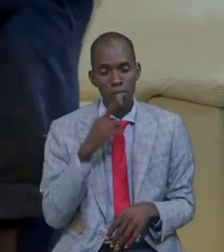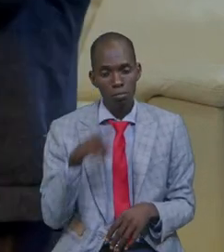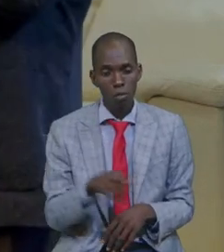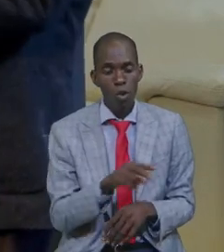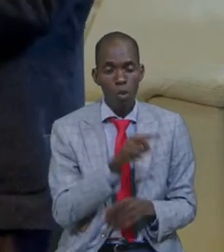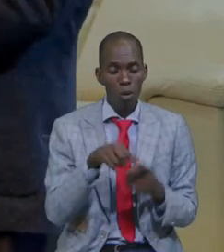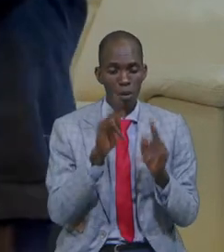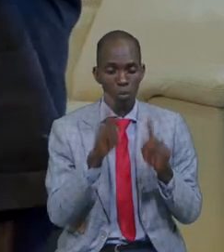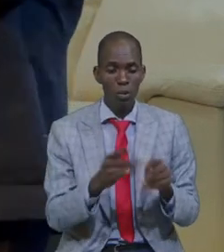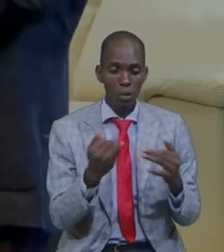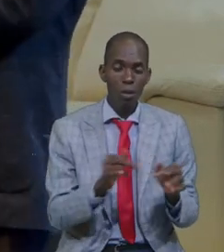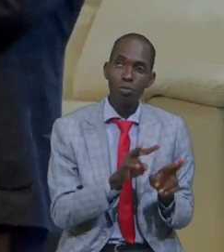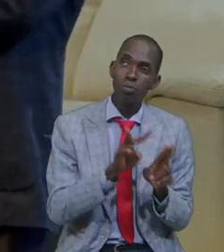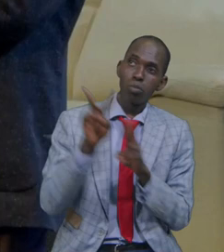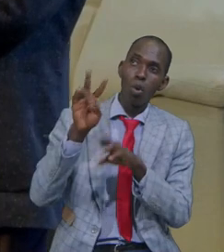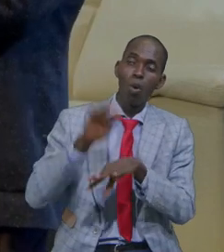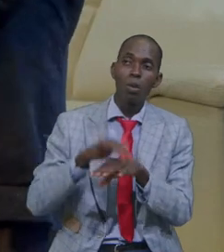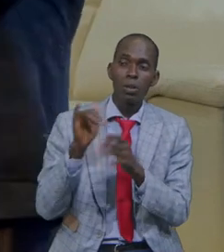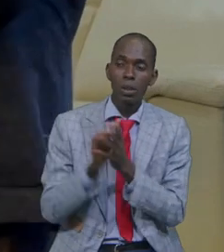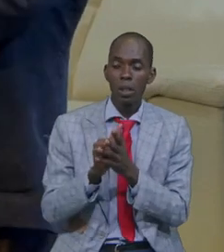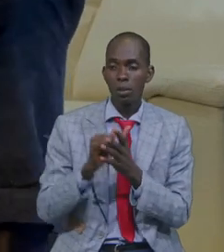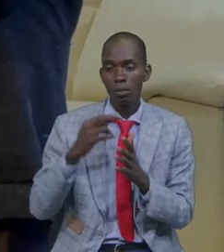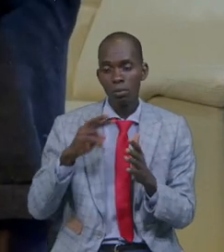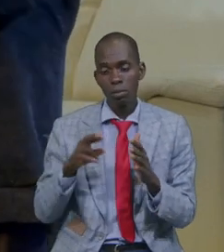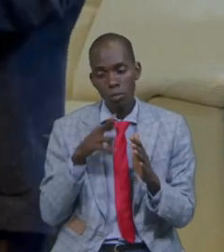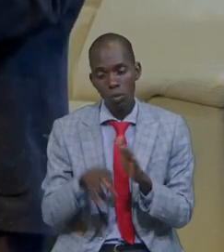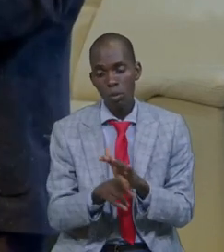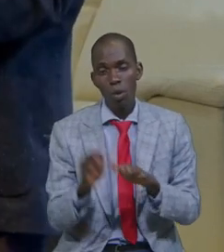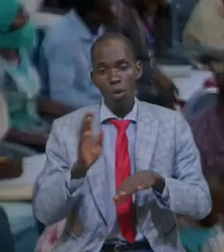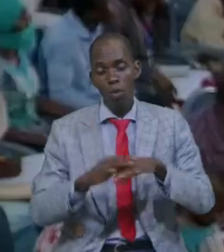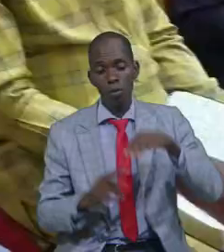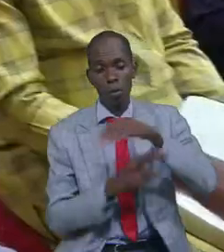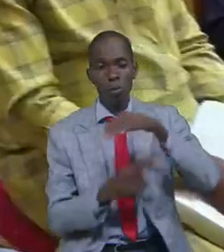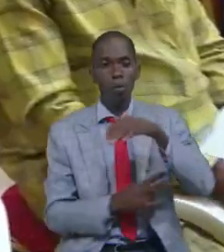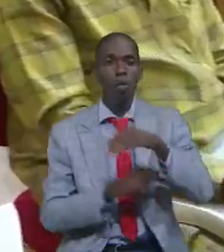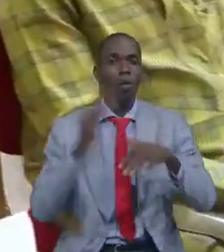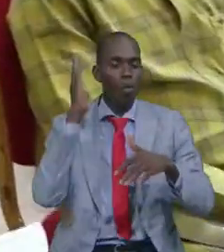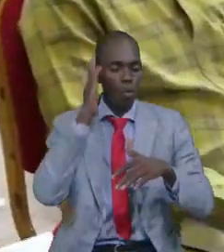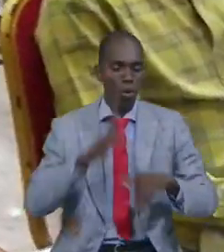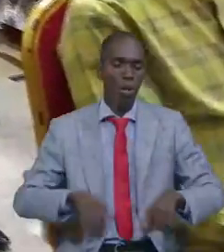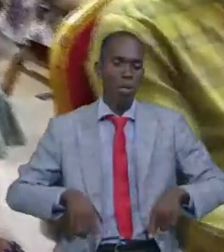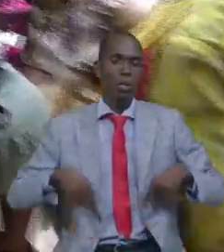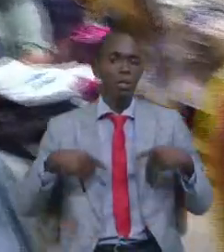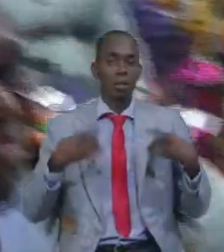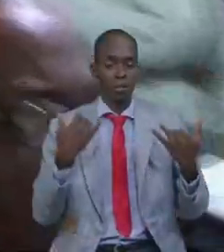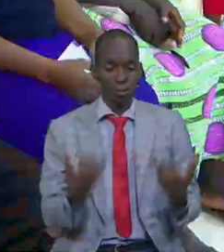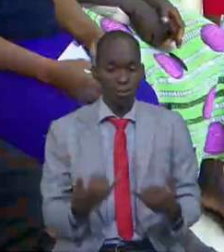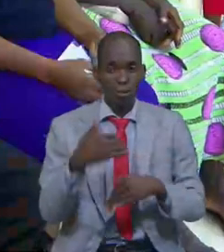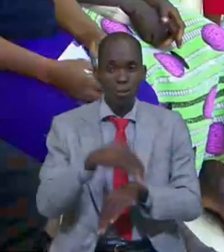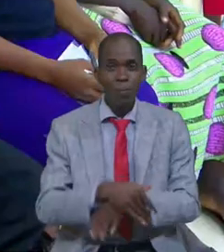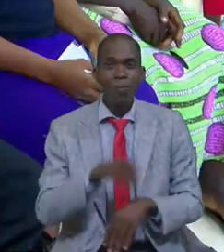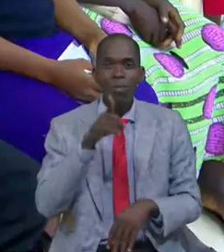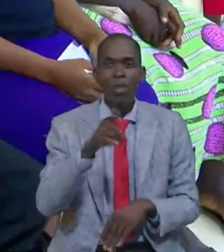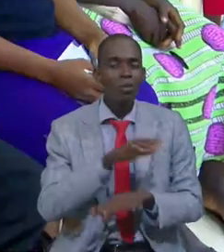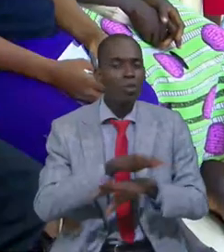it, shall live. Shall live. From tonight, you don't have